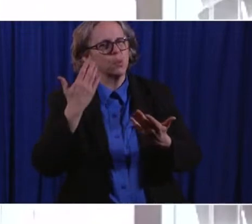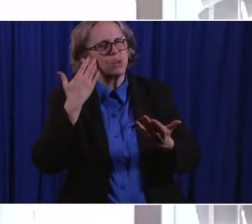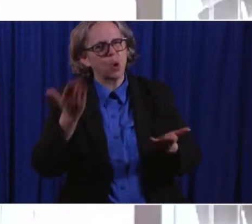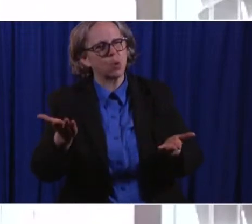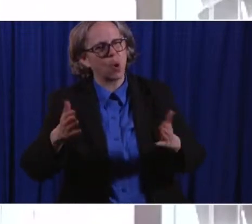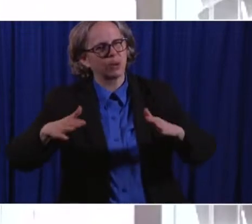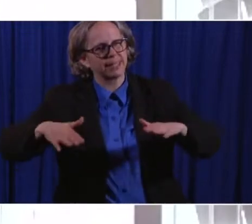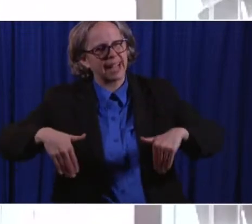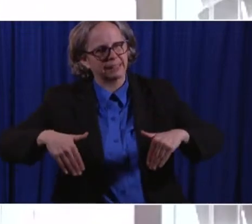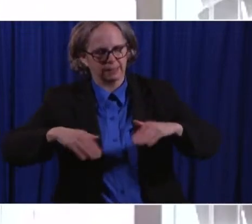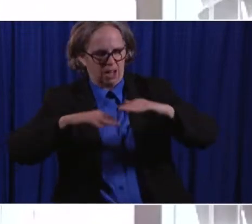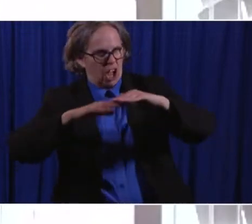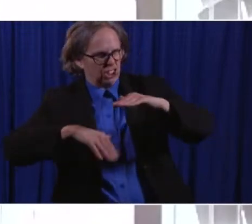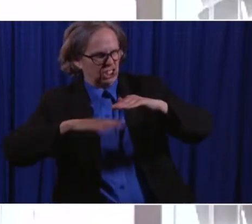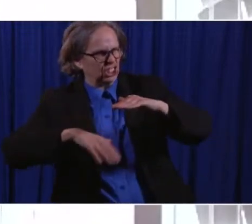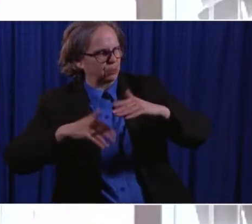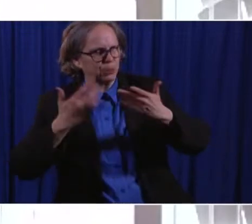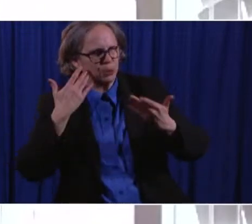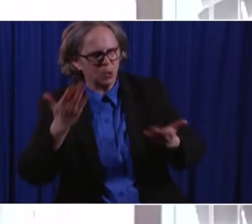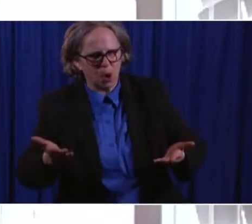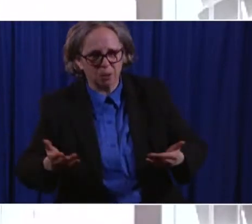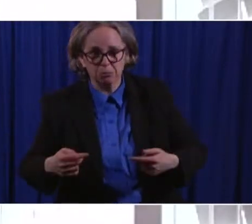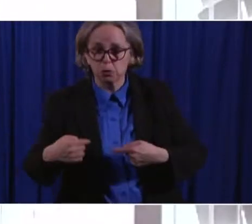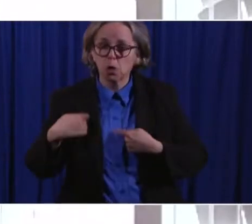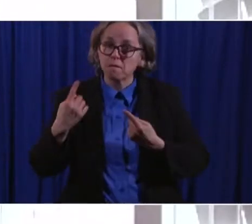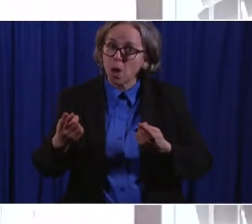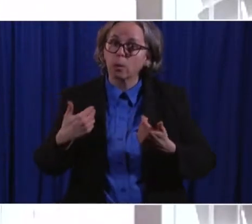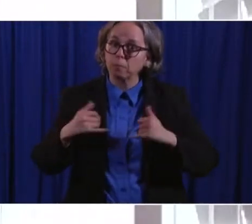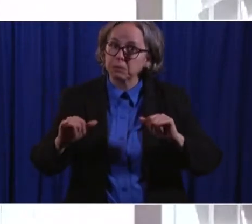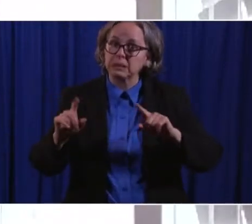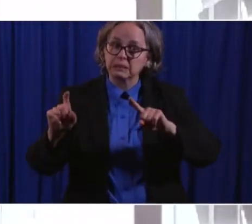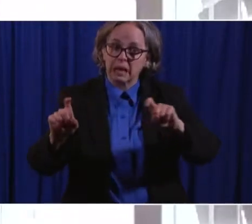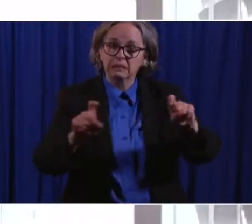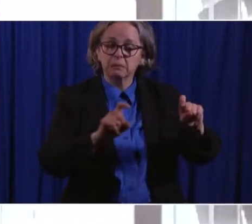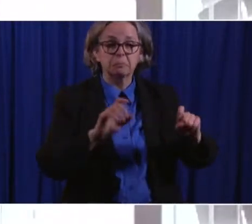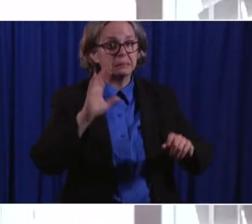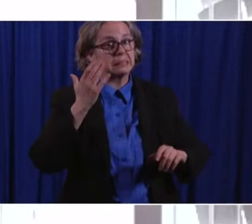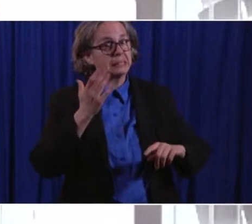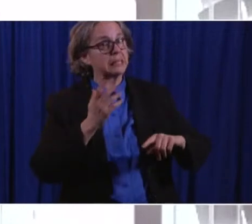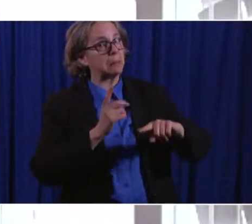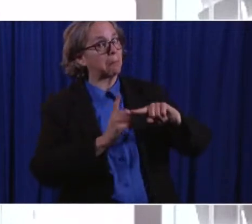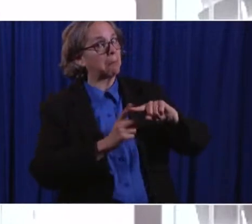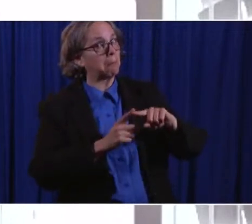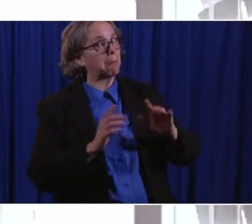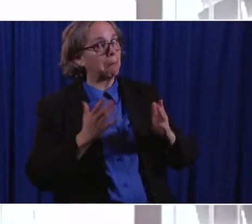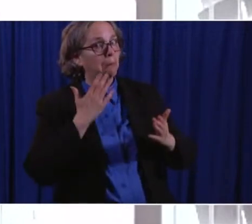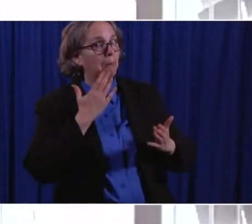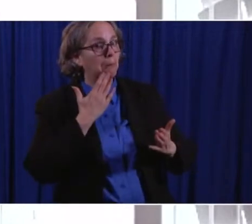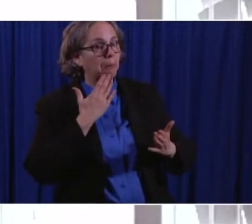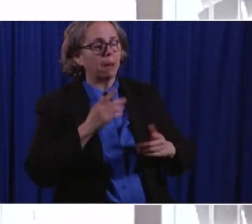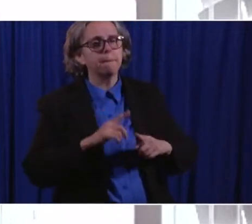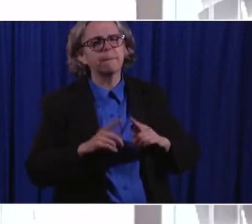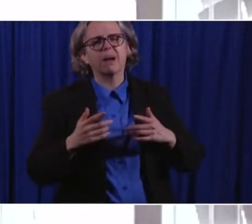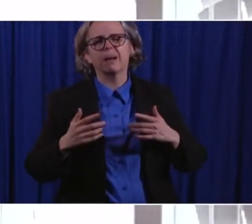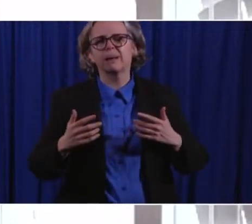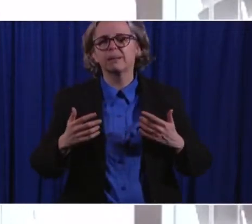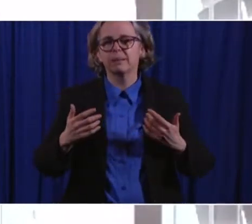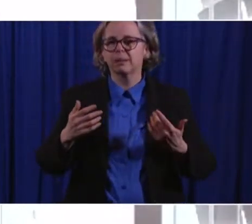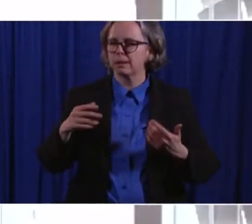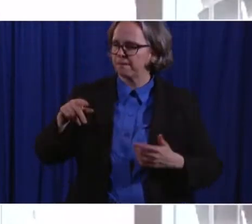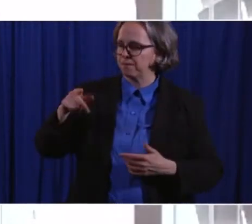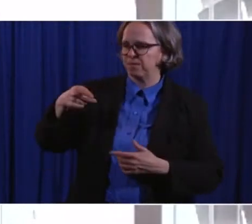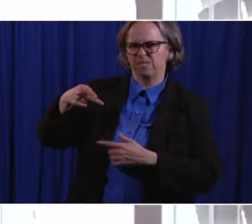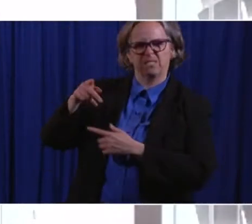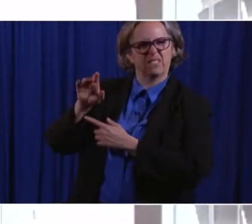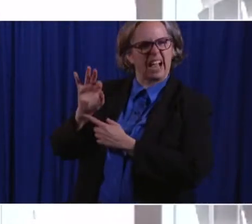a very encouraging sign, though, that we see drug manufacturers like Pfizer, who are already